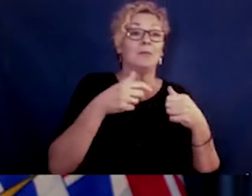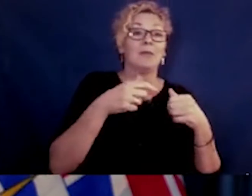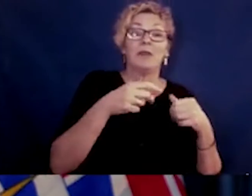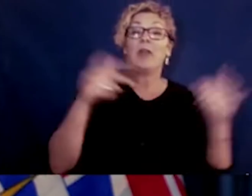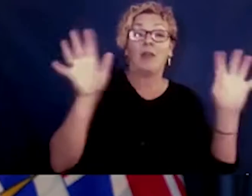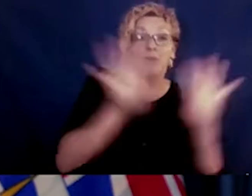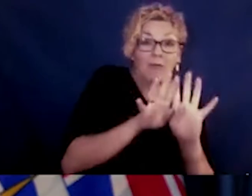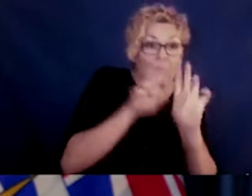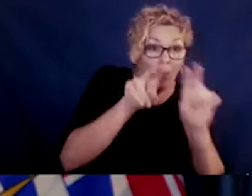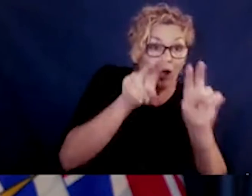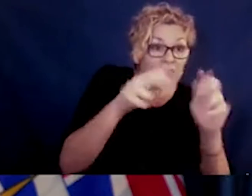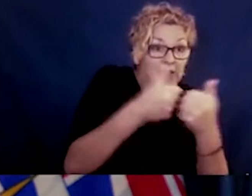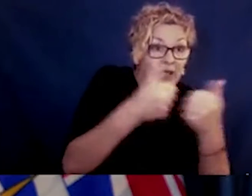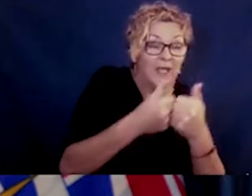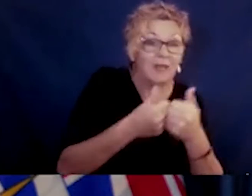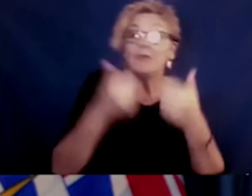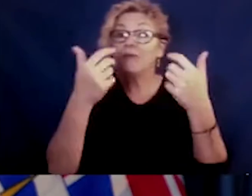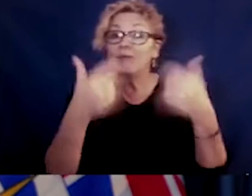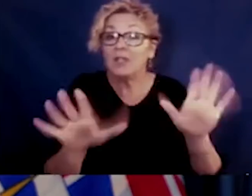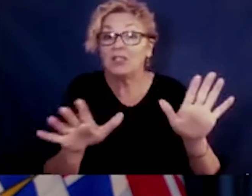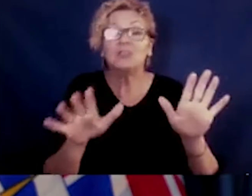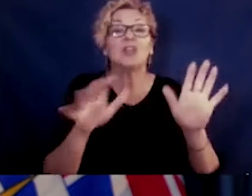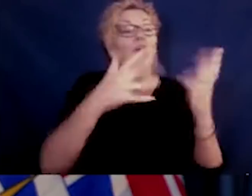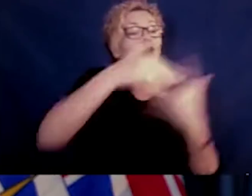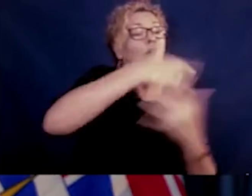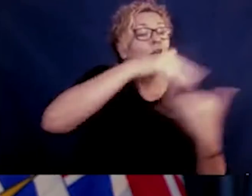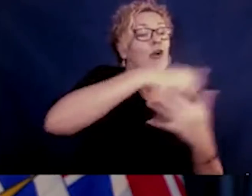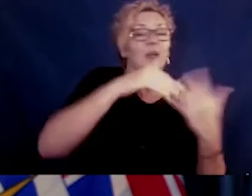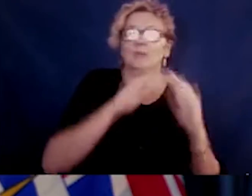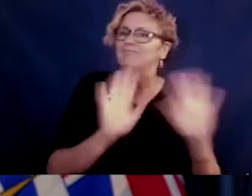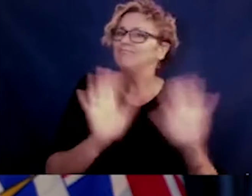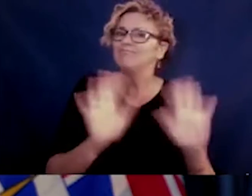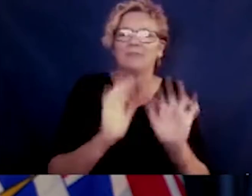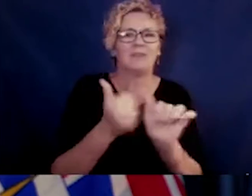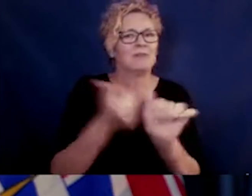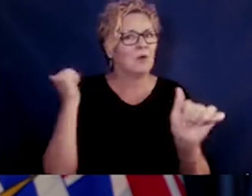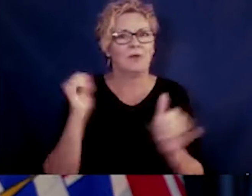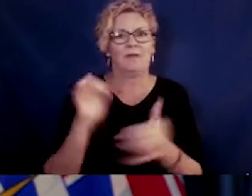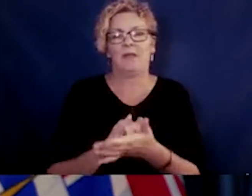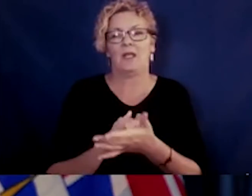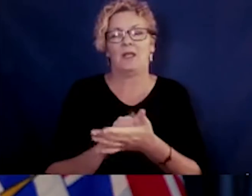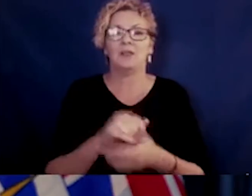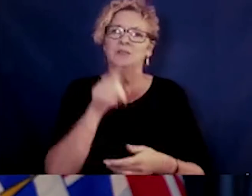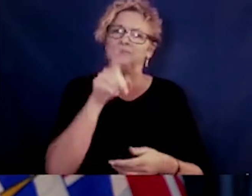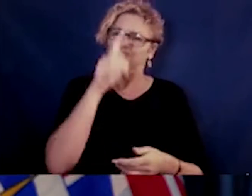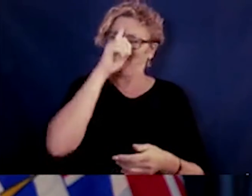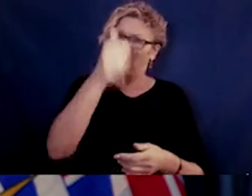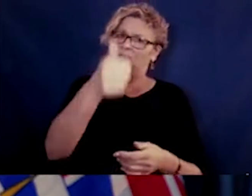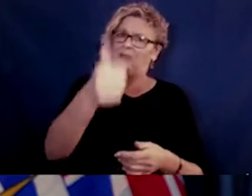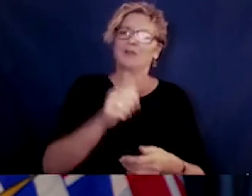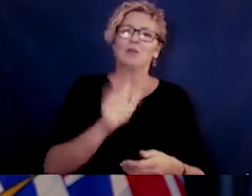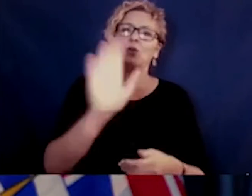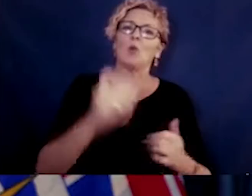keep this top of mind. It is important for us as communities across this province to keep our workplaces open,